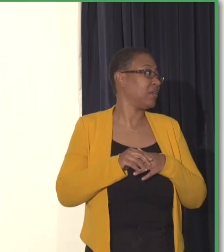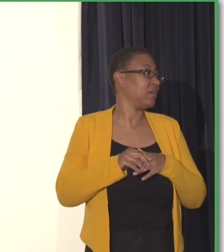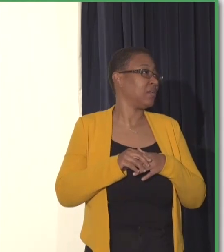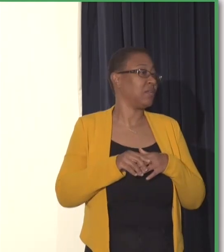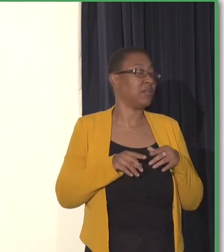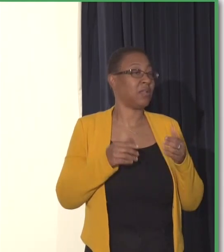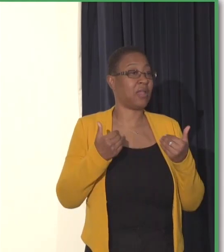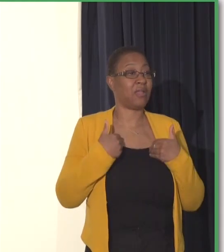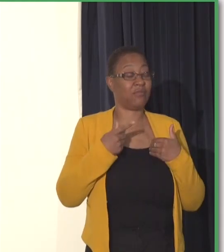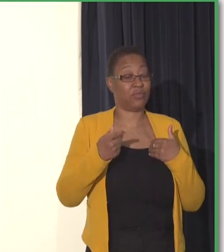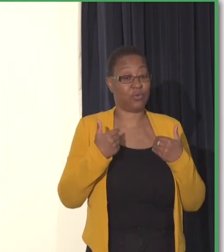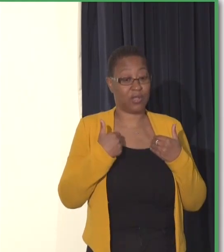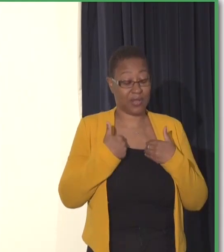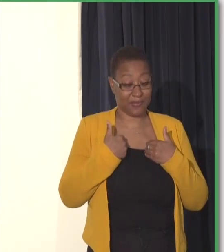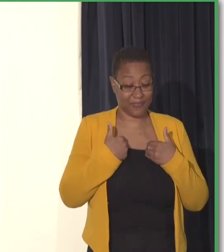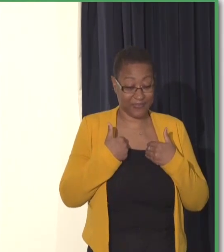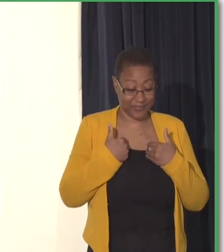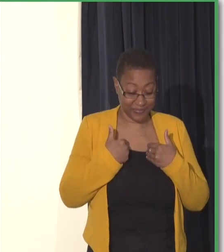you had